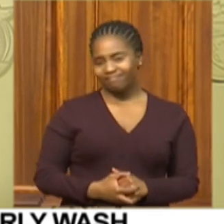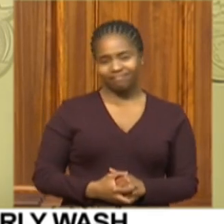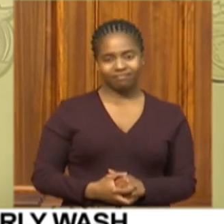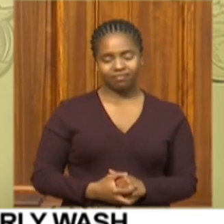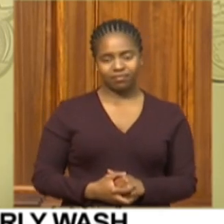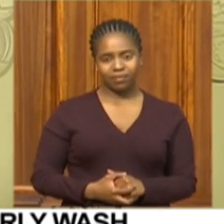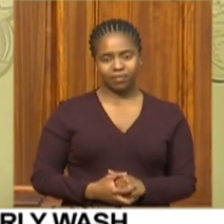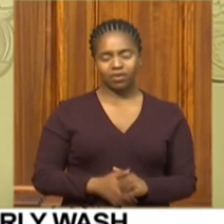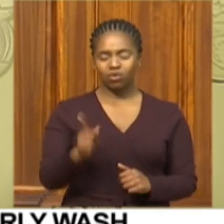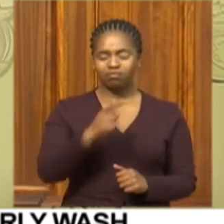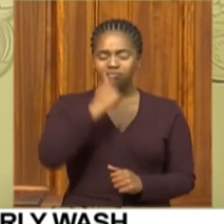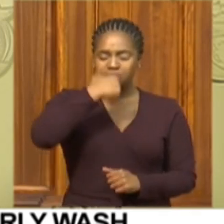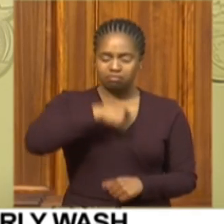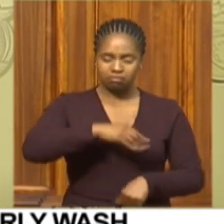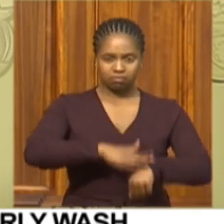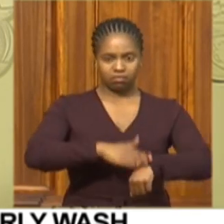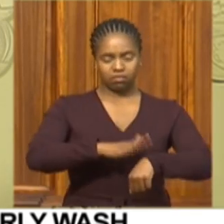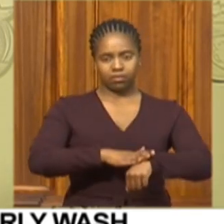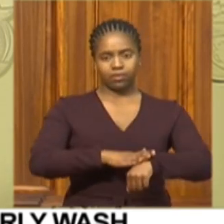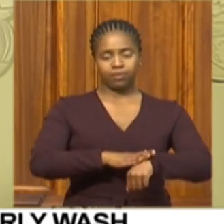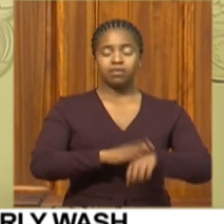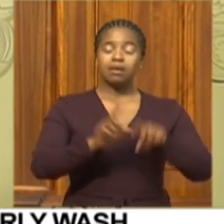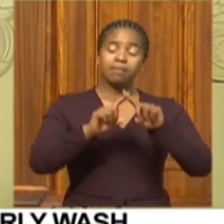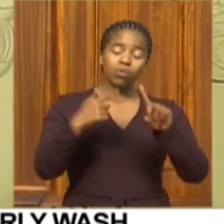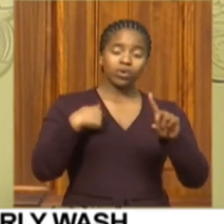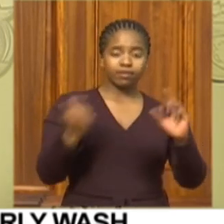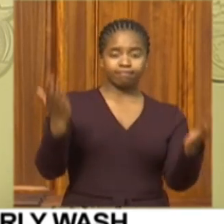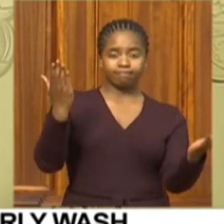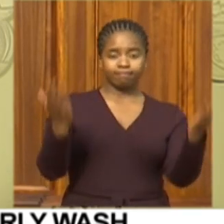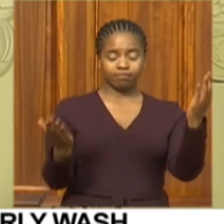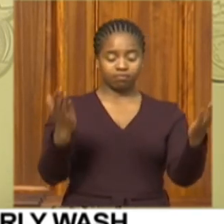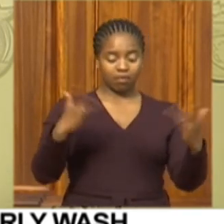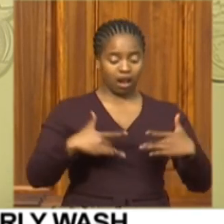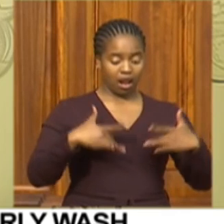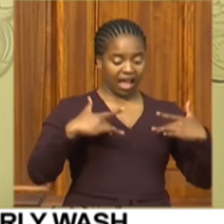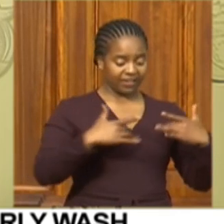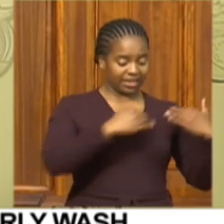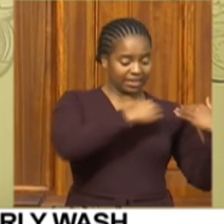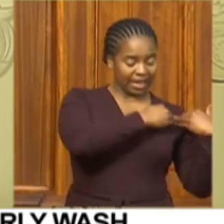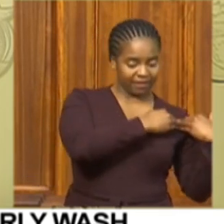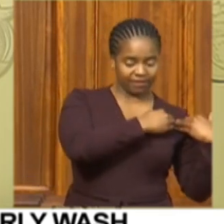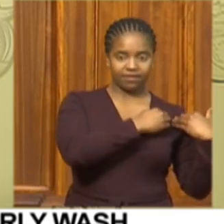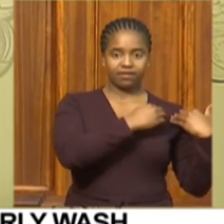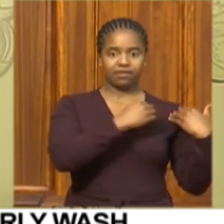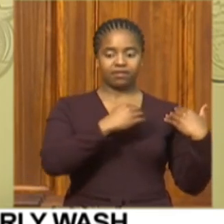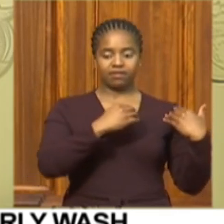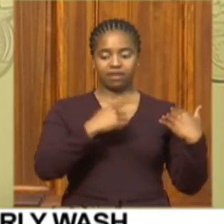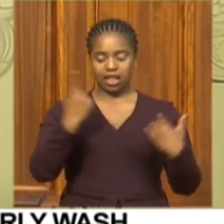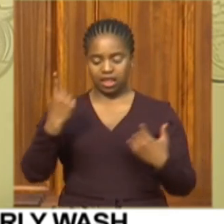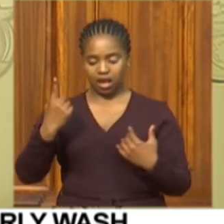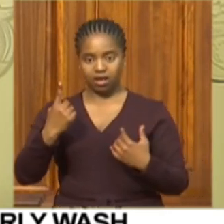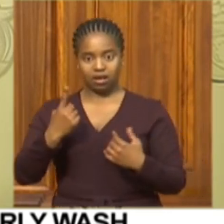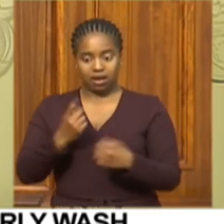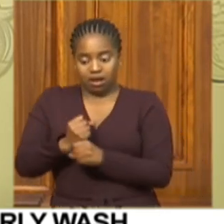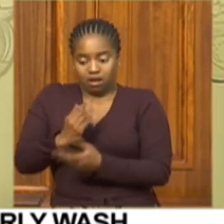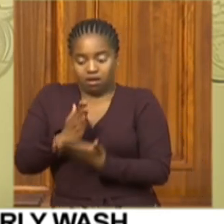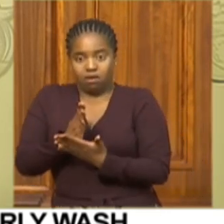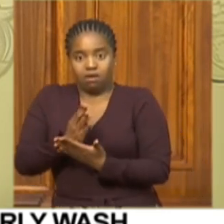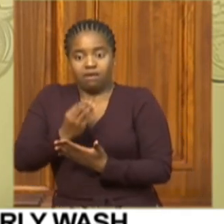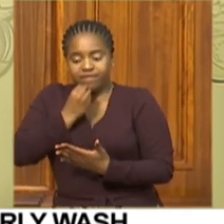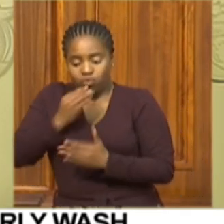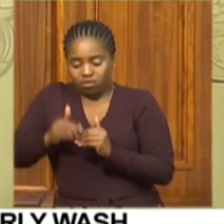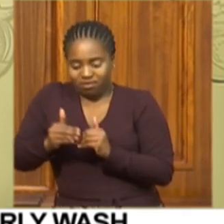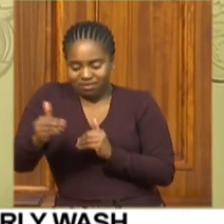It has also required a careful balance between saving lives and protecting livelihoods, between a